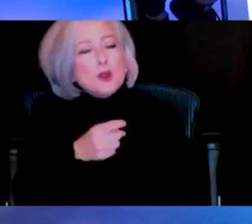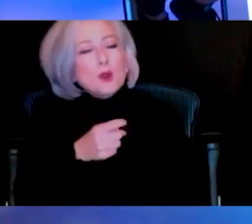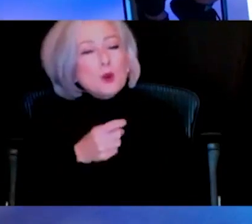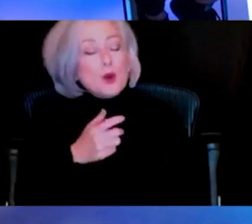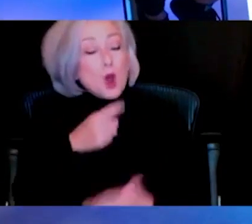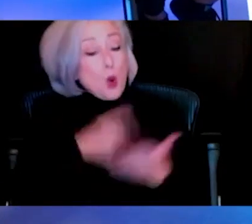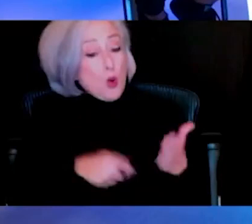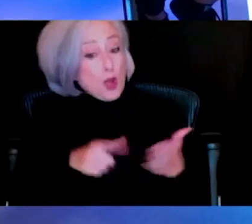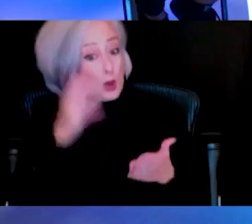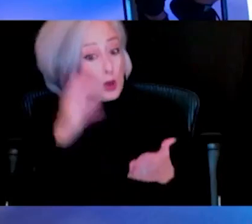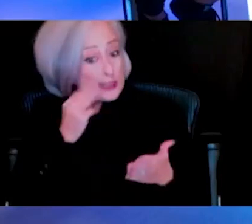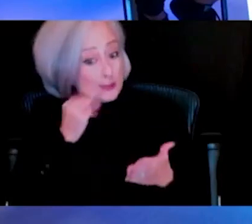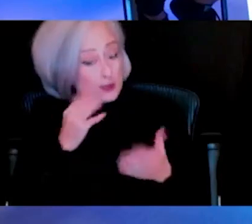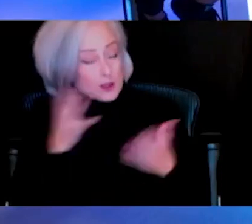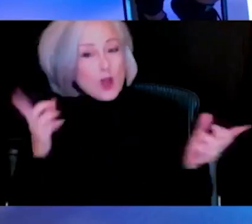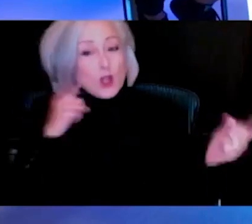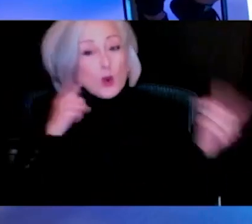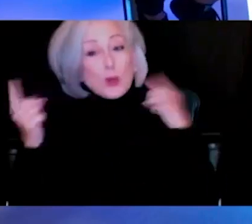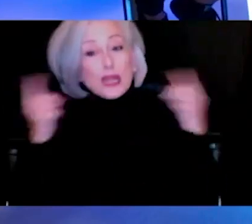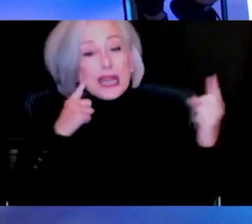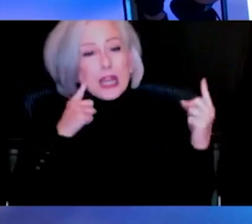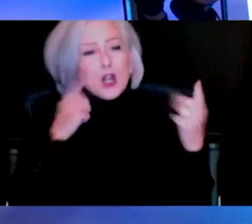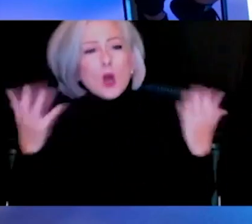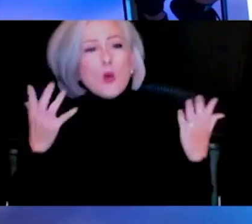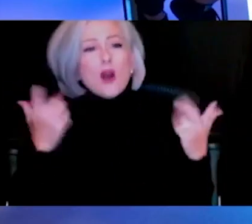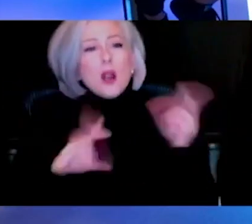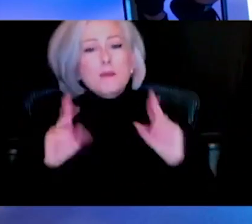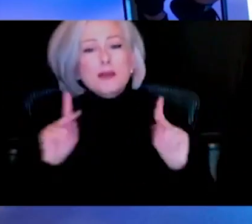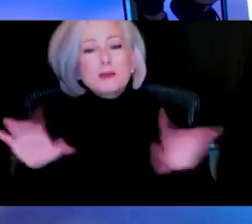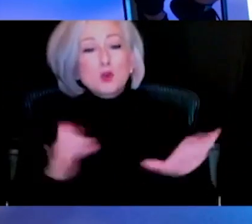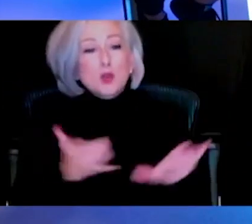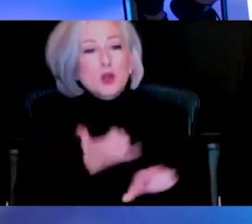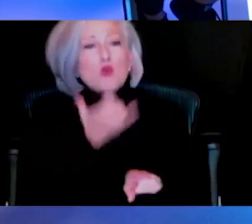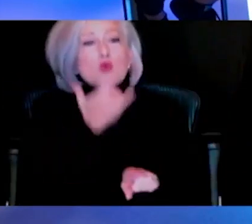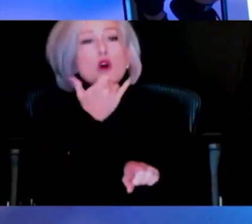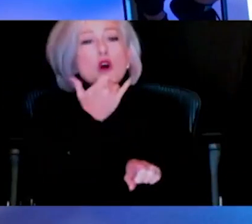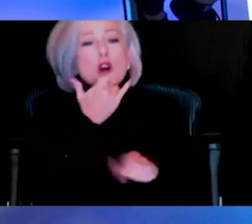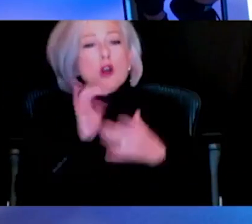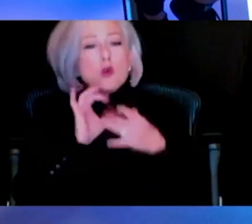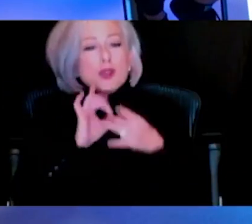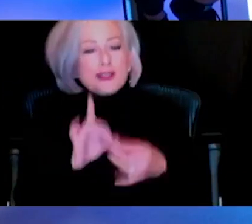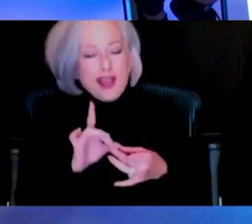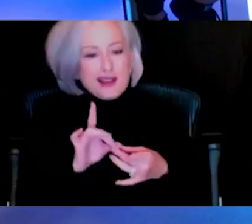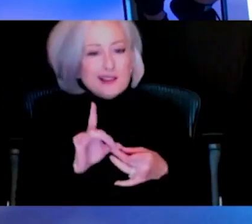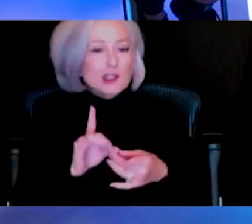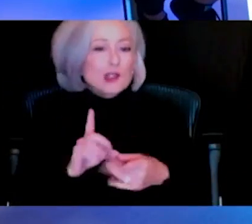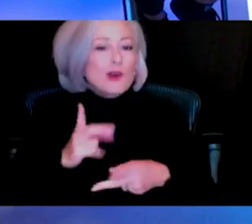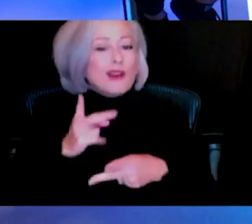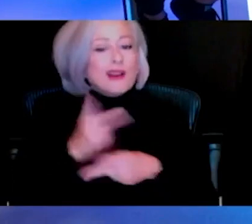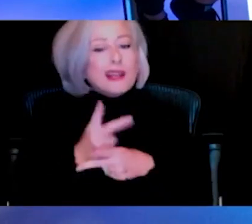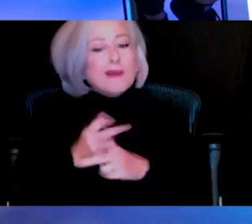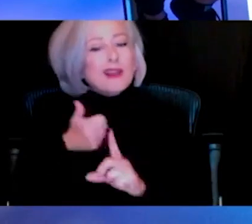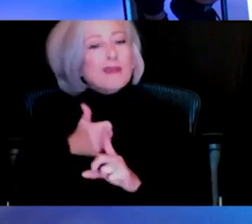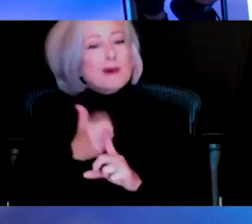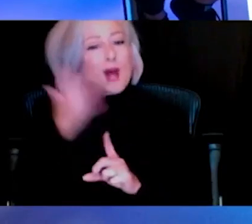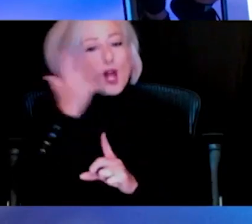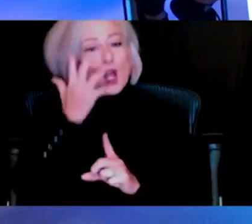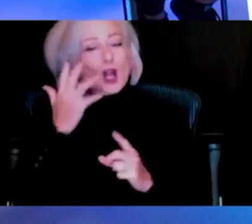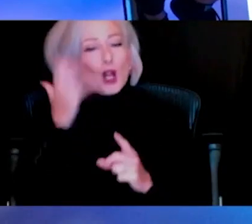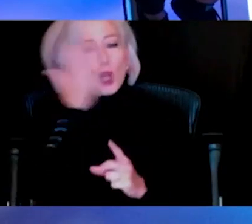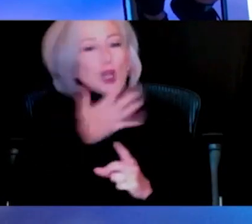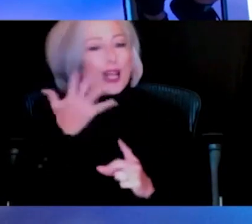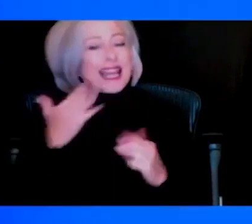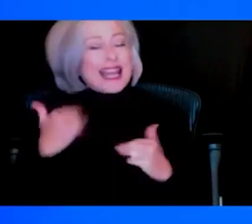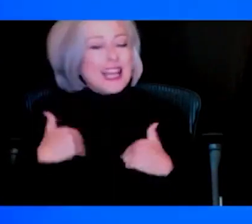out there, what are the biggest things people are doing wrong when it comes to preserving youth or kind of holding on to it for dear life like we all